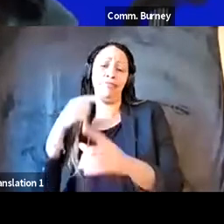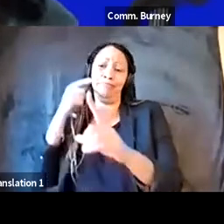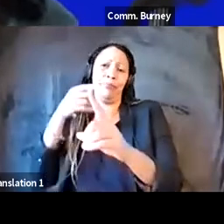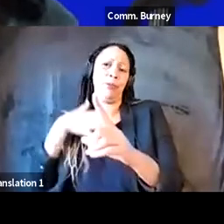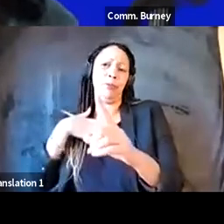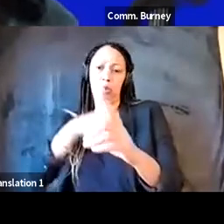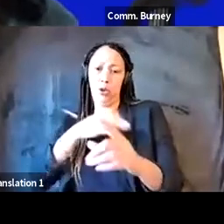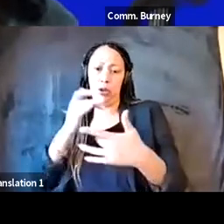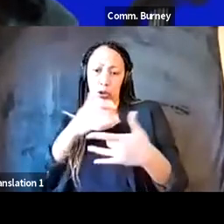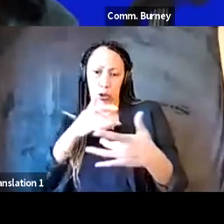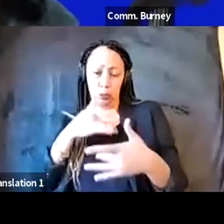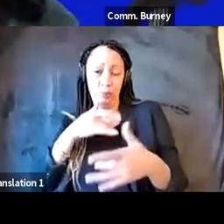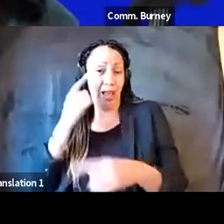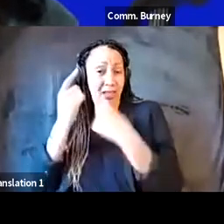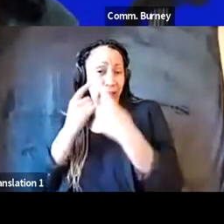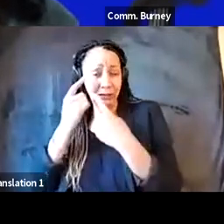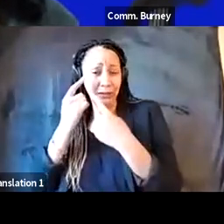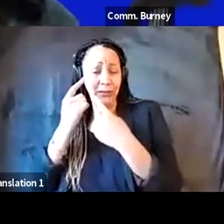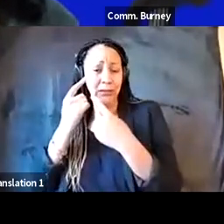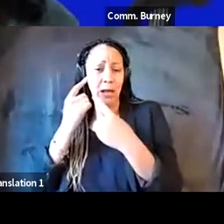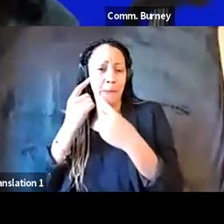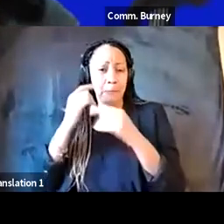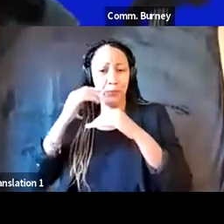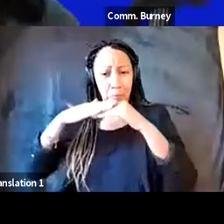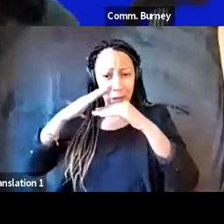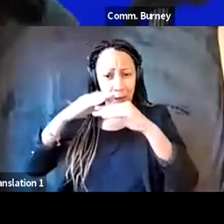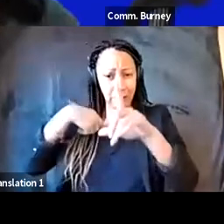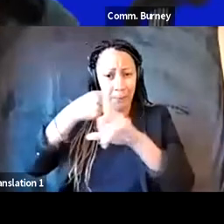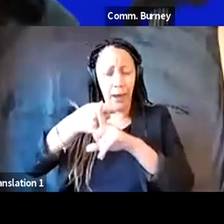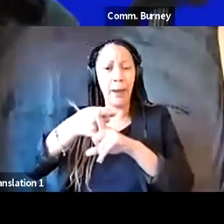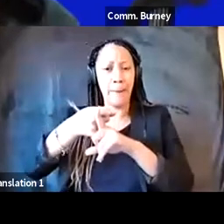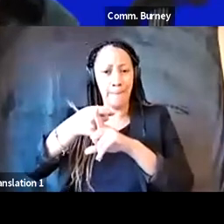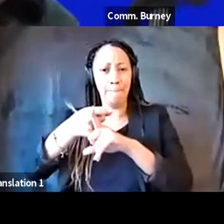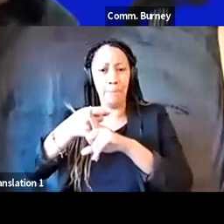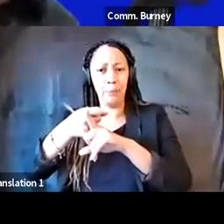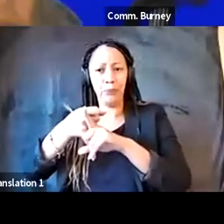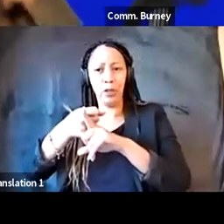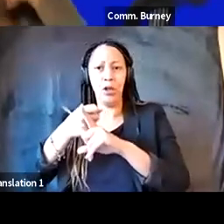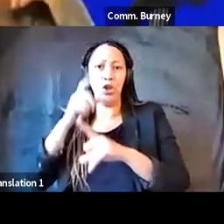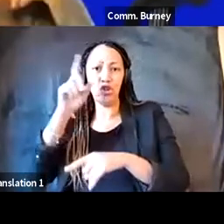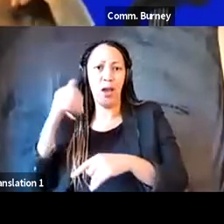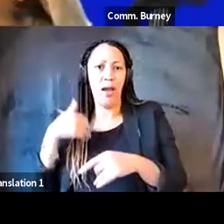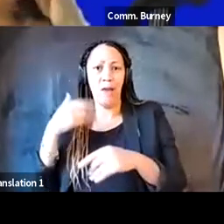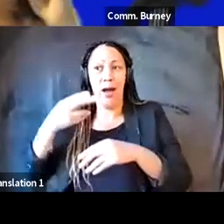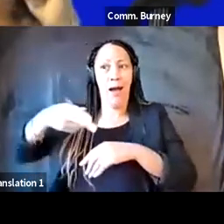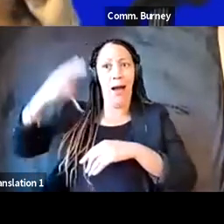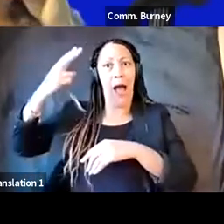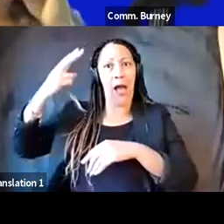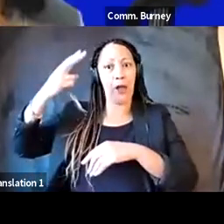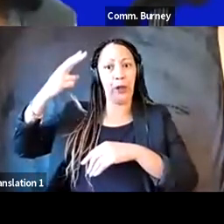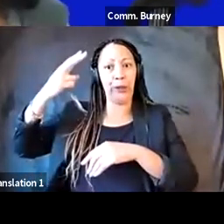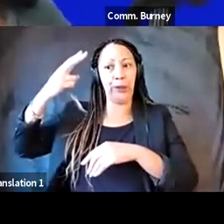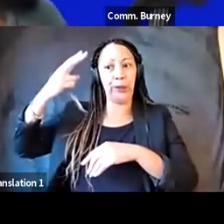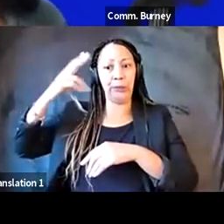I do think that to minimize the impact, you should either have a much higher percentage of